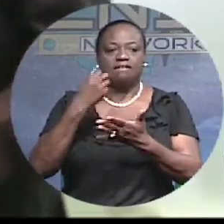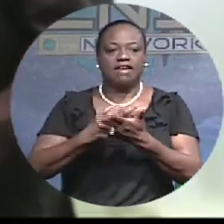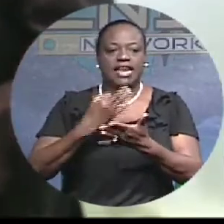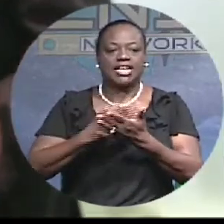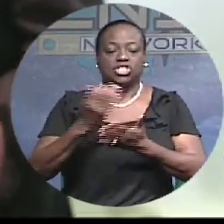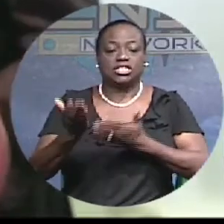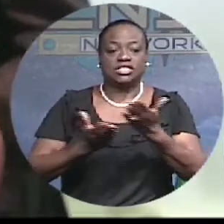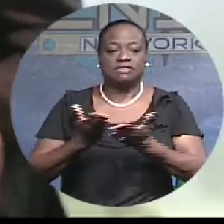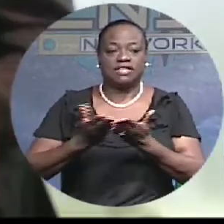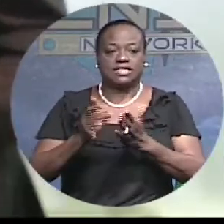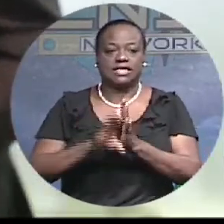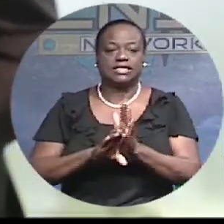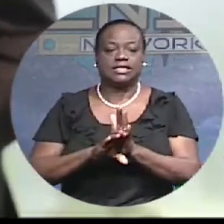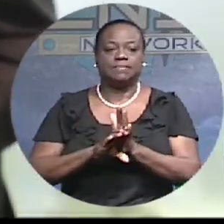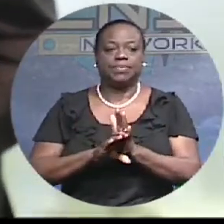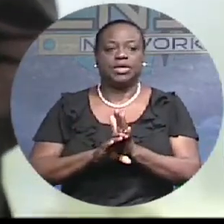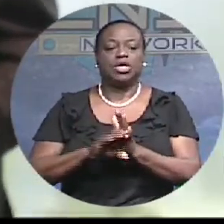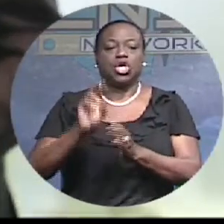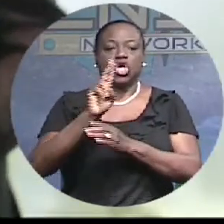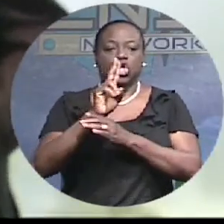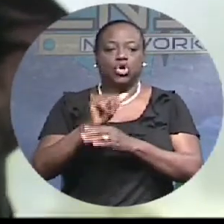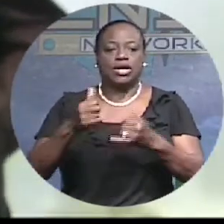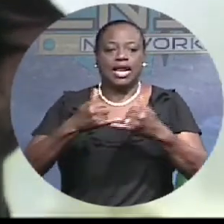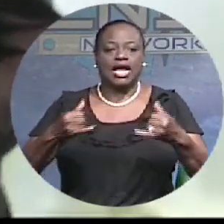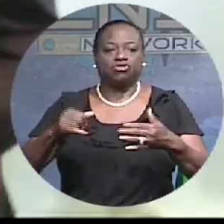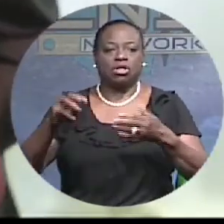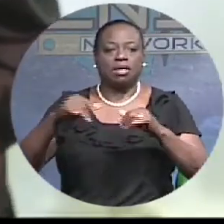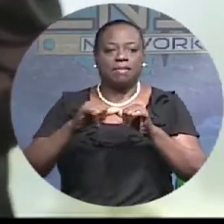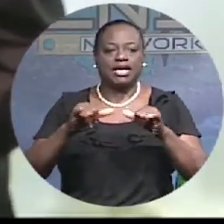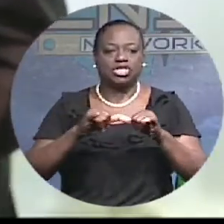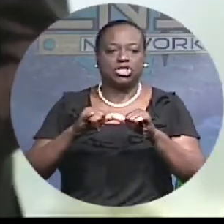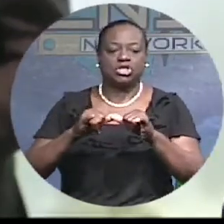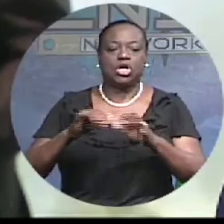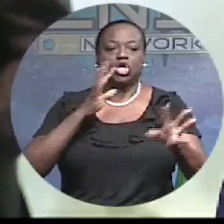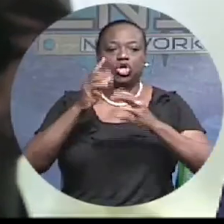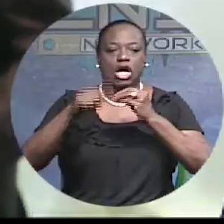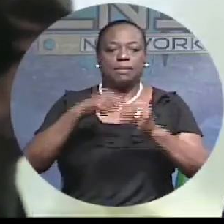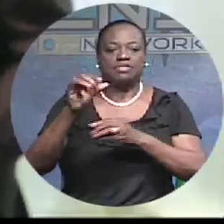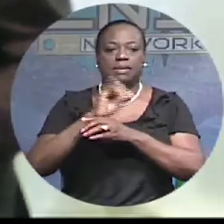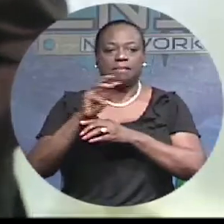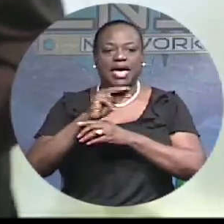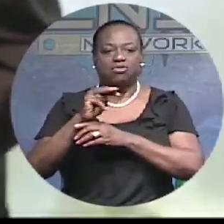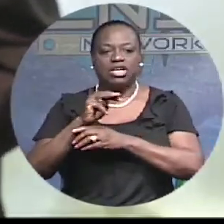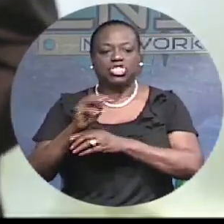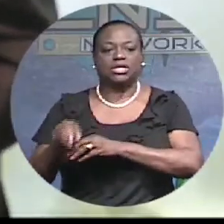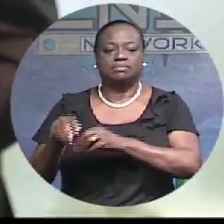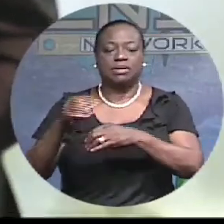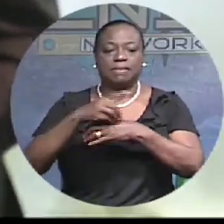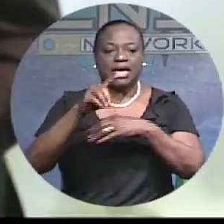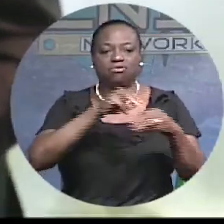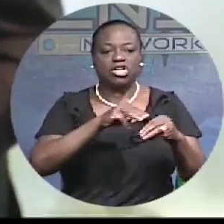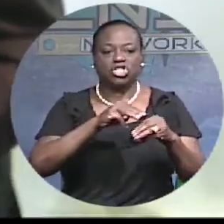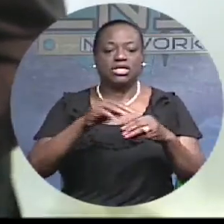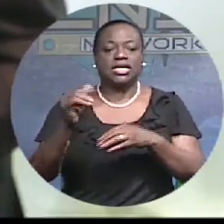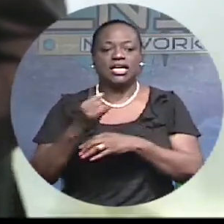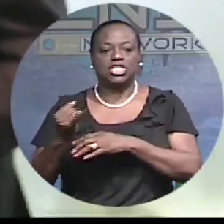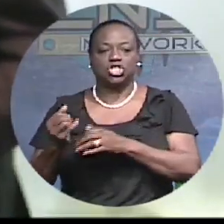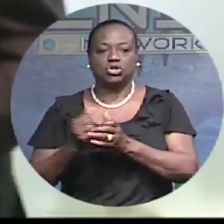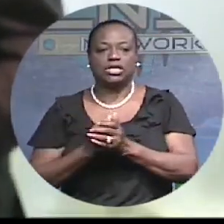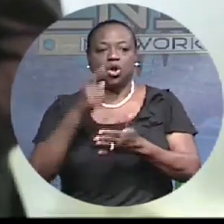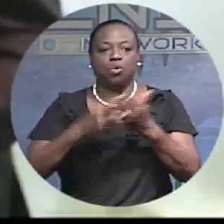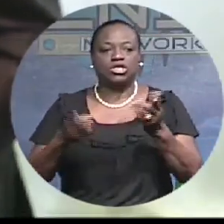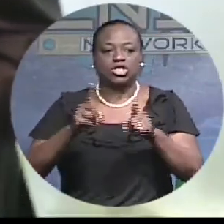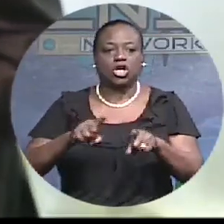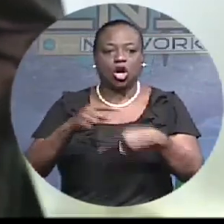that against unilateral measures, to talk about the migration issues, to sensitize people to what is going on in terms of migration